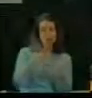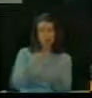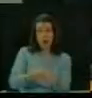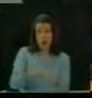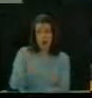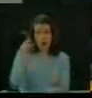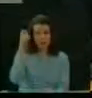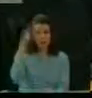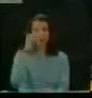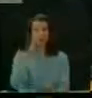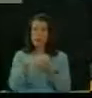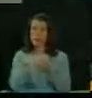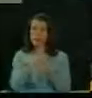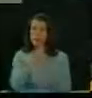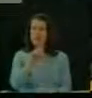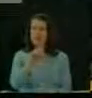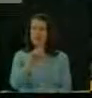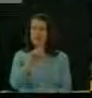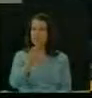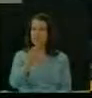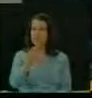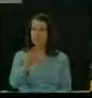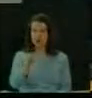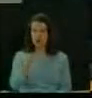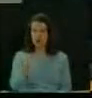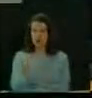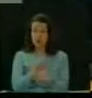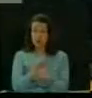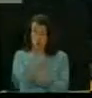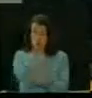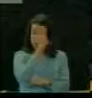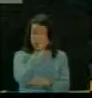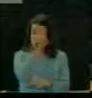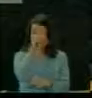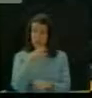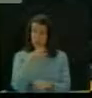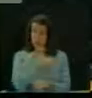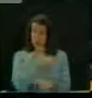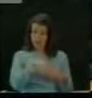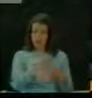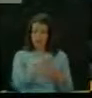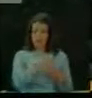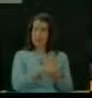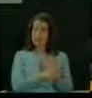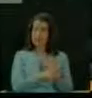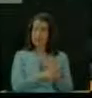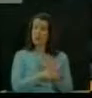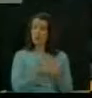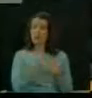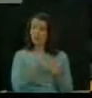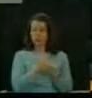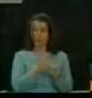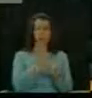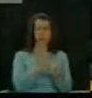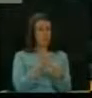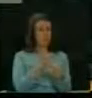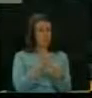You're talking about using David Connors. He works directly for commissioners in this state. I mean, we can make a vote